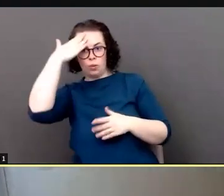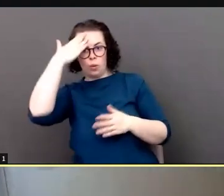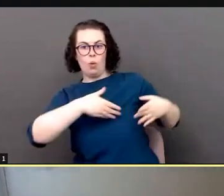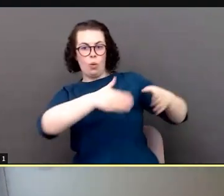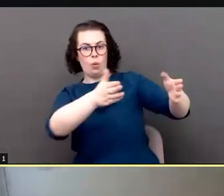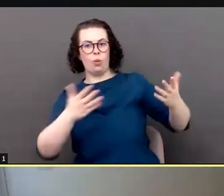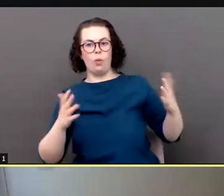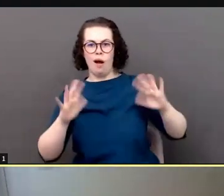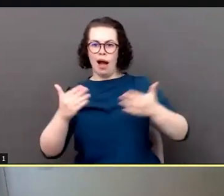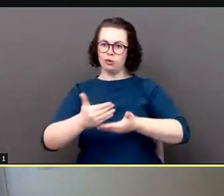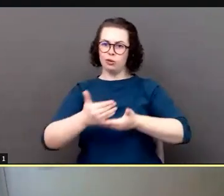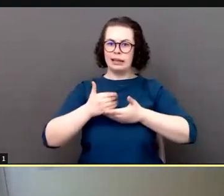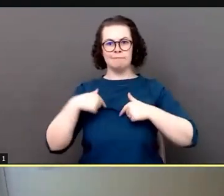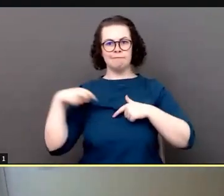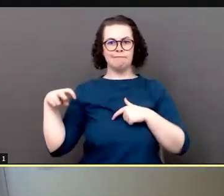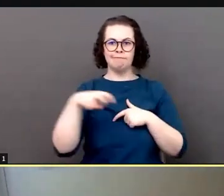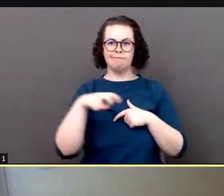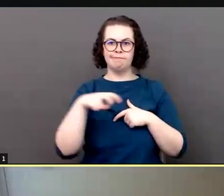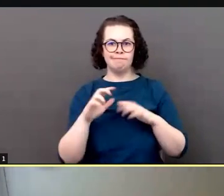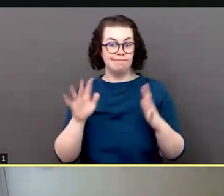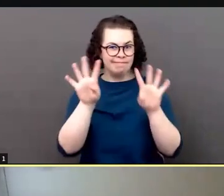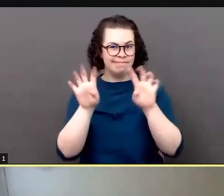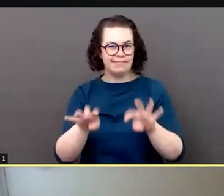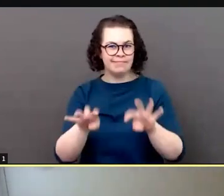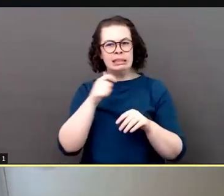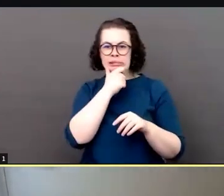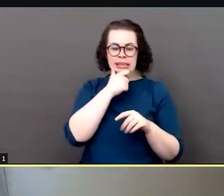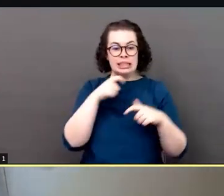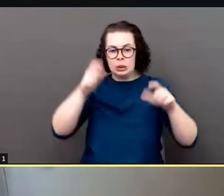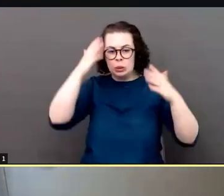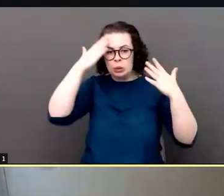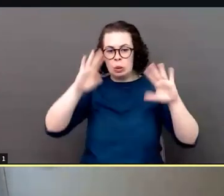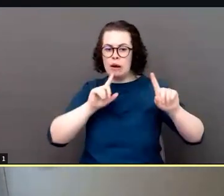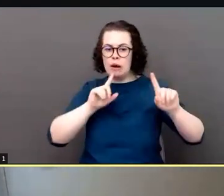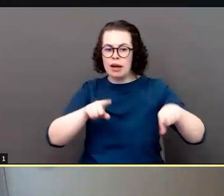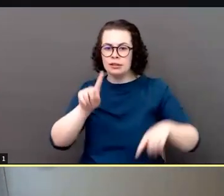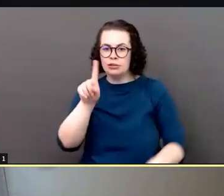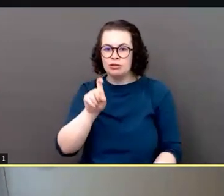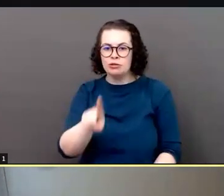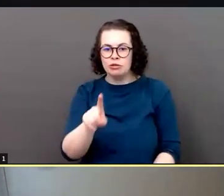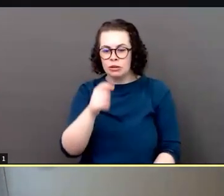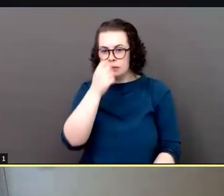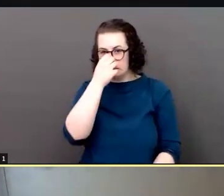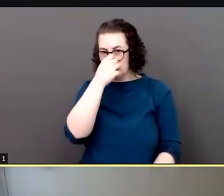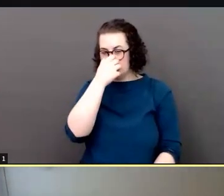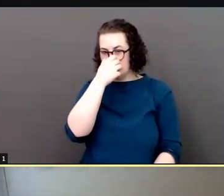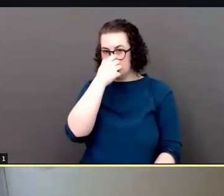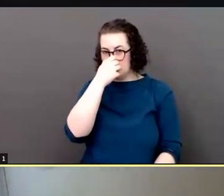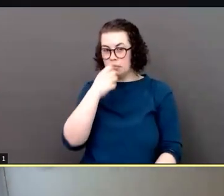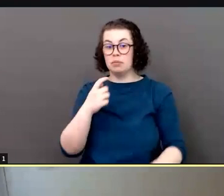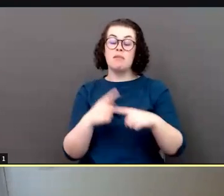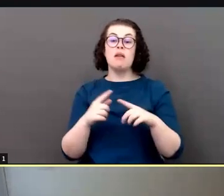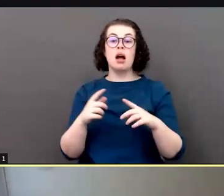safely your way from the bus platform to the footway, because you have very often to cross